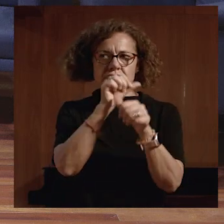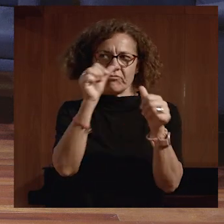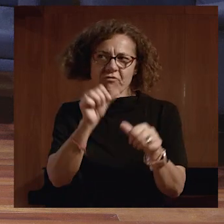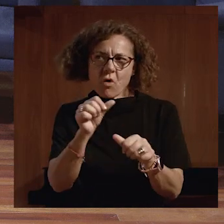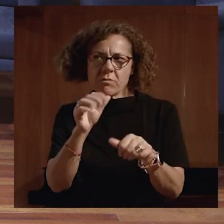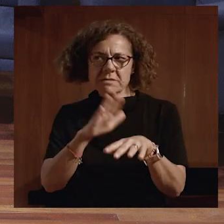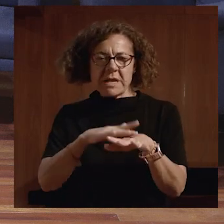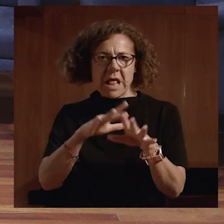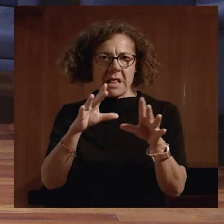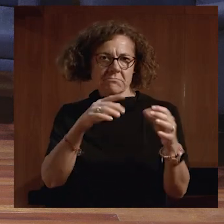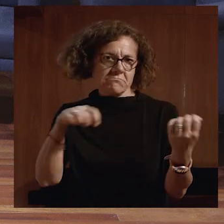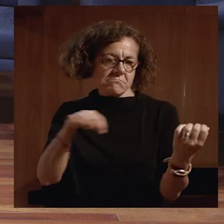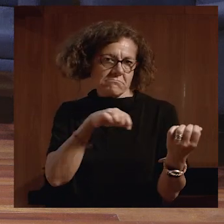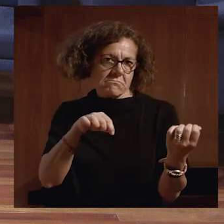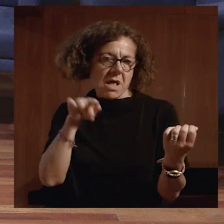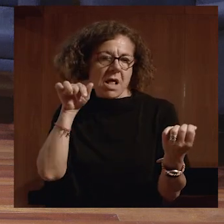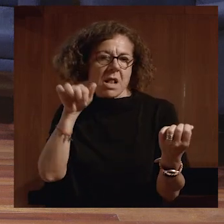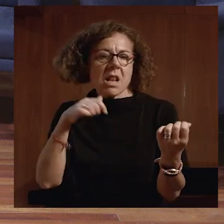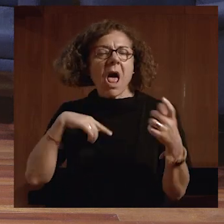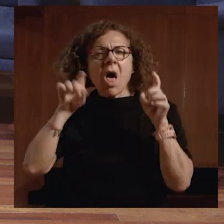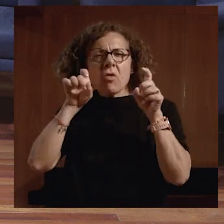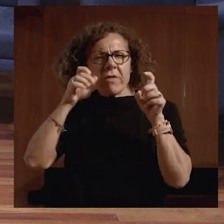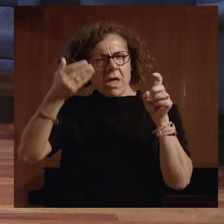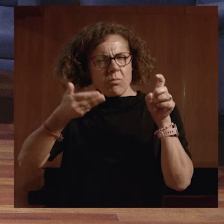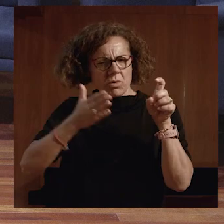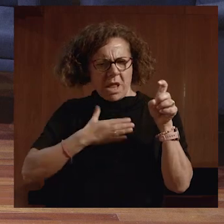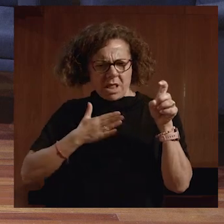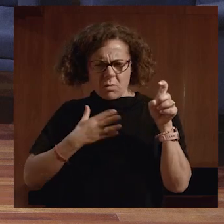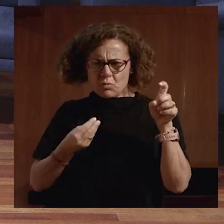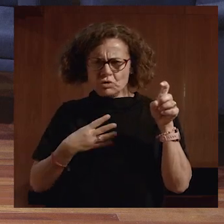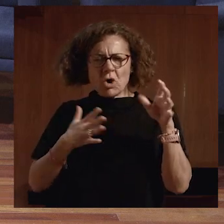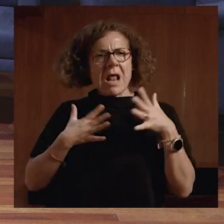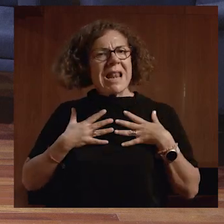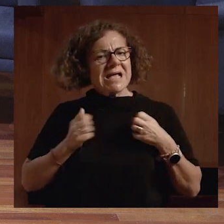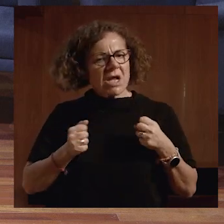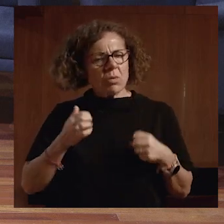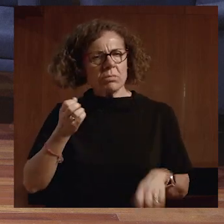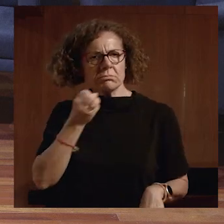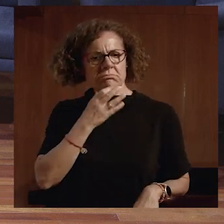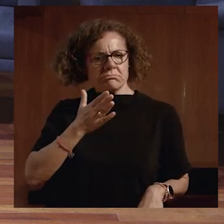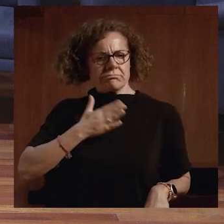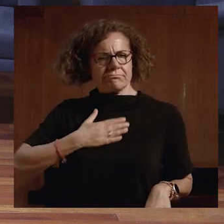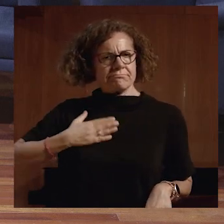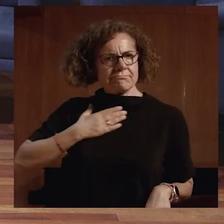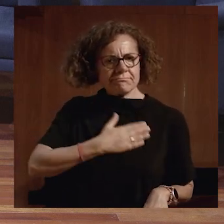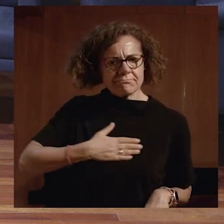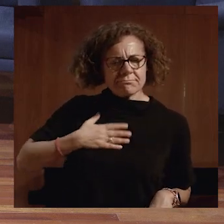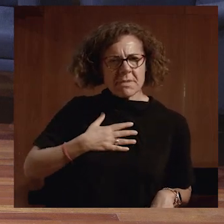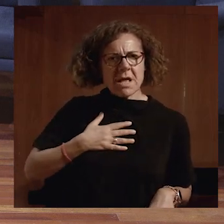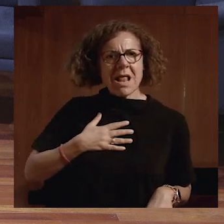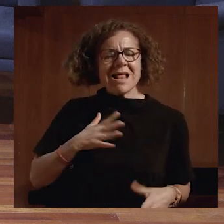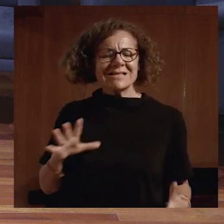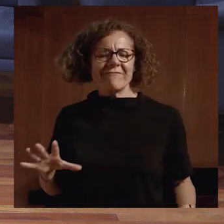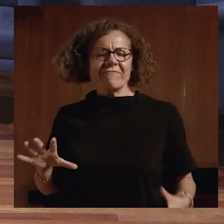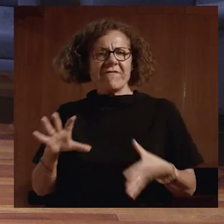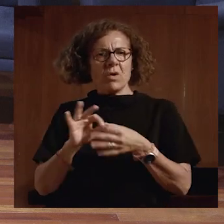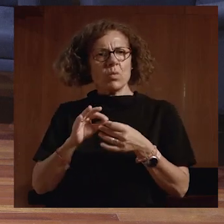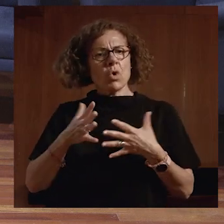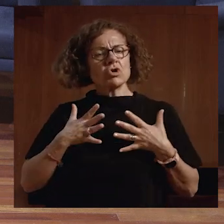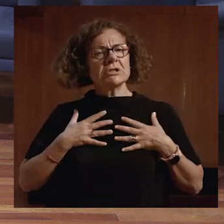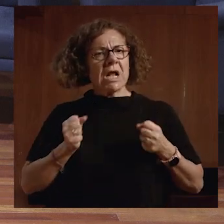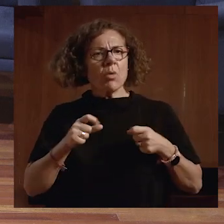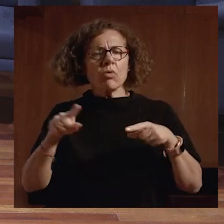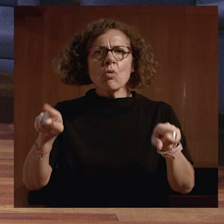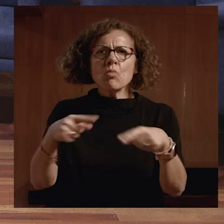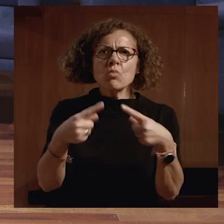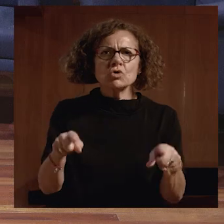is. Health and well-being, that link between health and music. And in every country, there is so much interesting work, and I